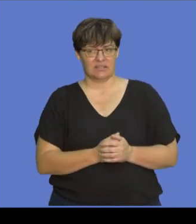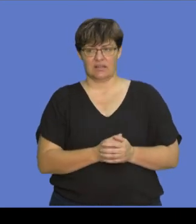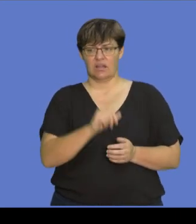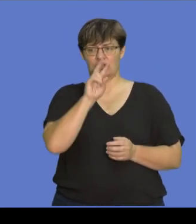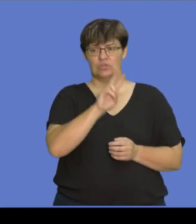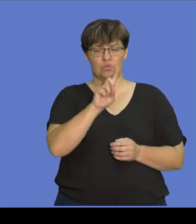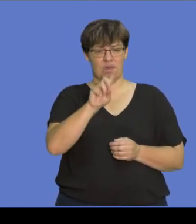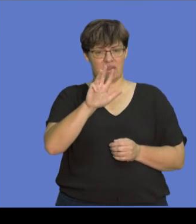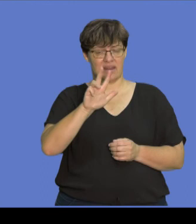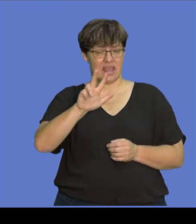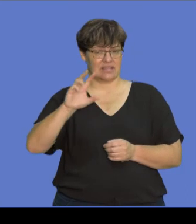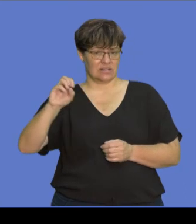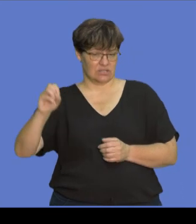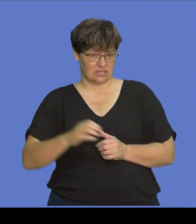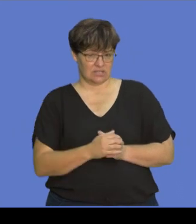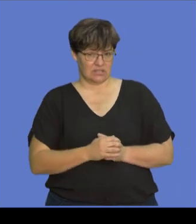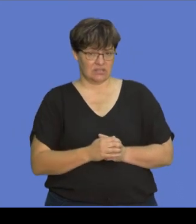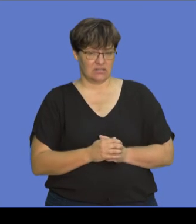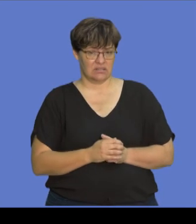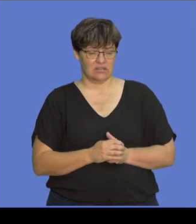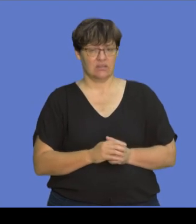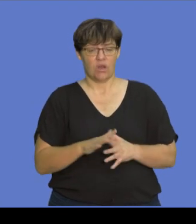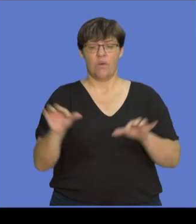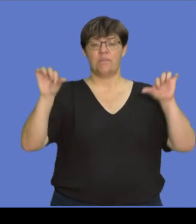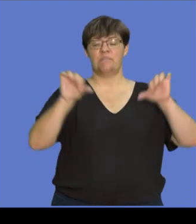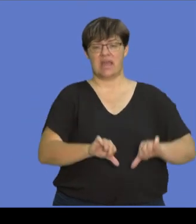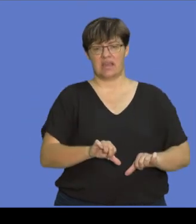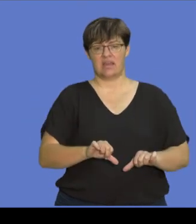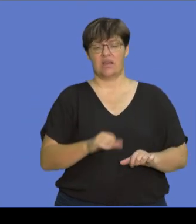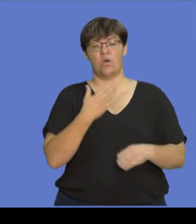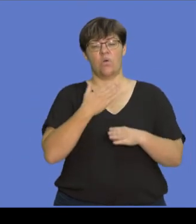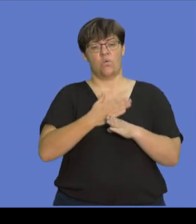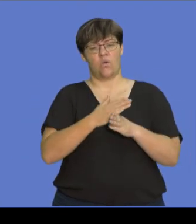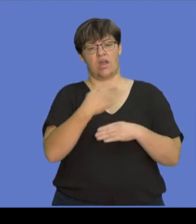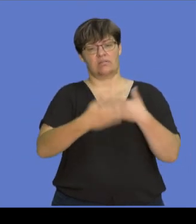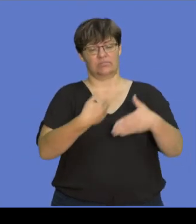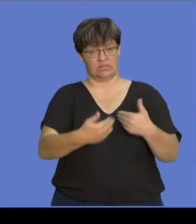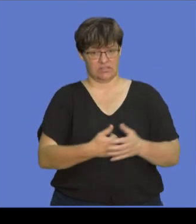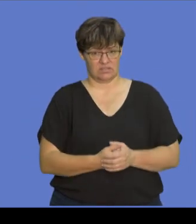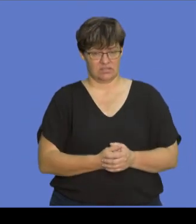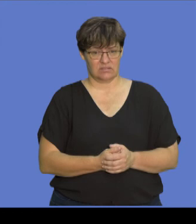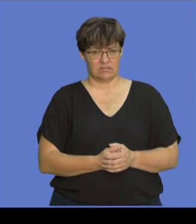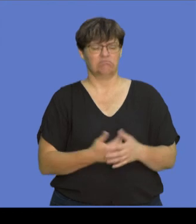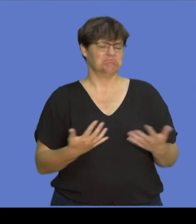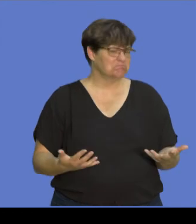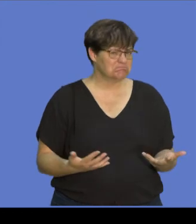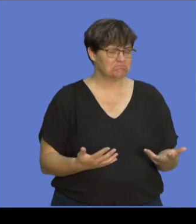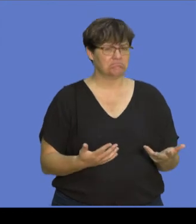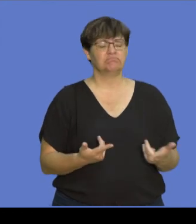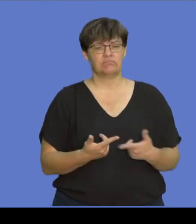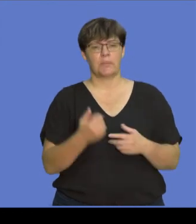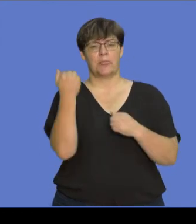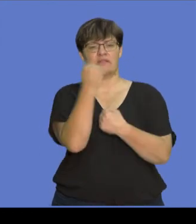219,800. Watch. Now we come back to our work in process, and we say what? Let's bring in the